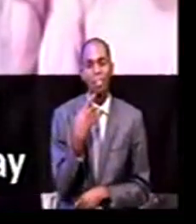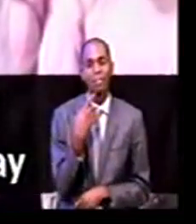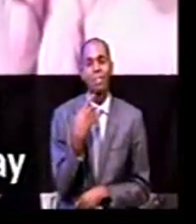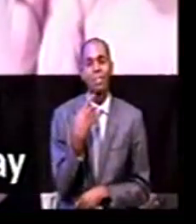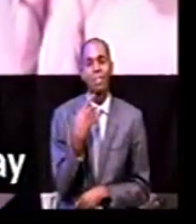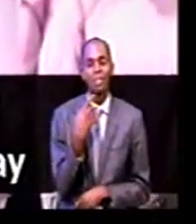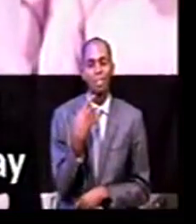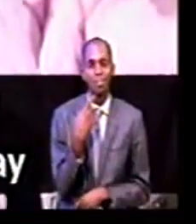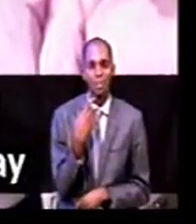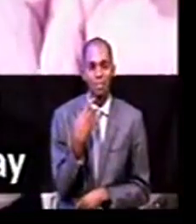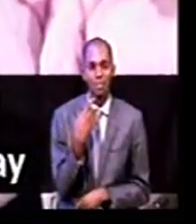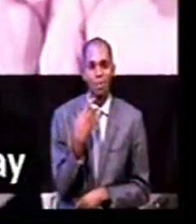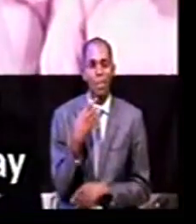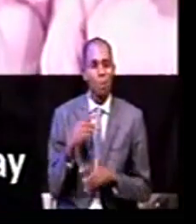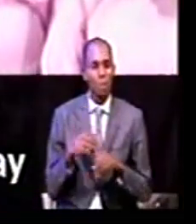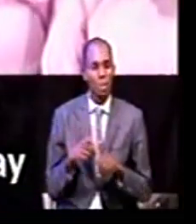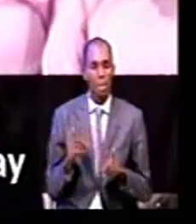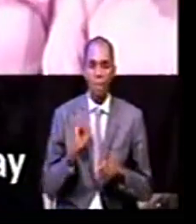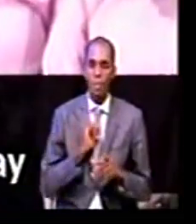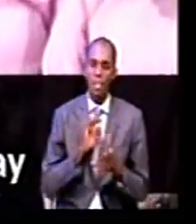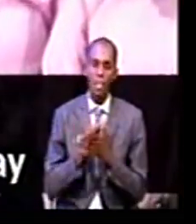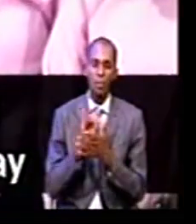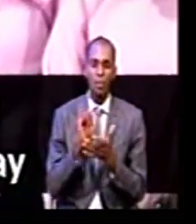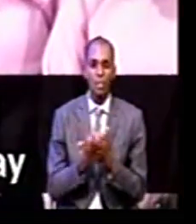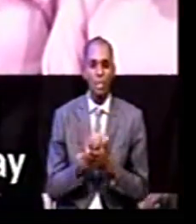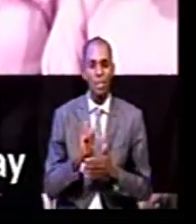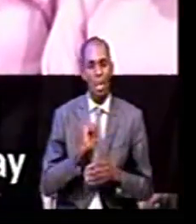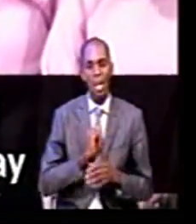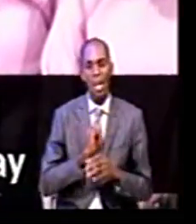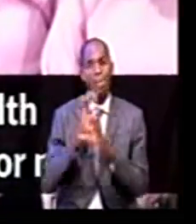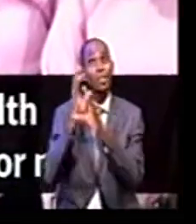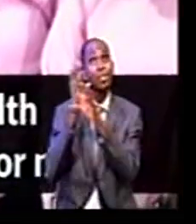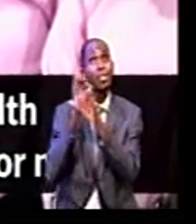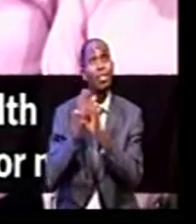telling me be careful what you say.